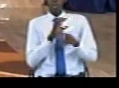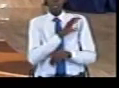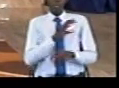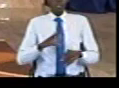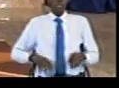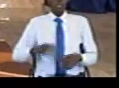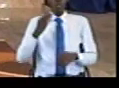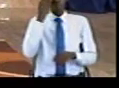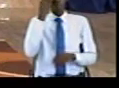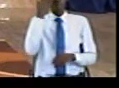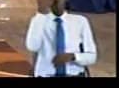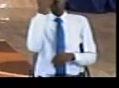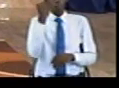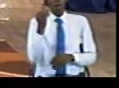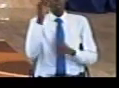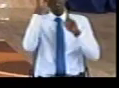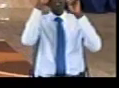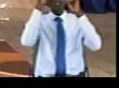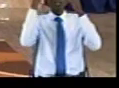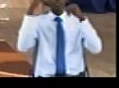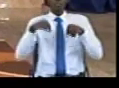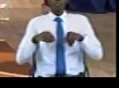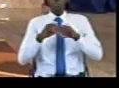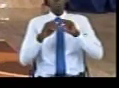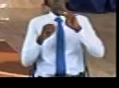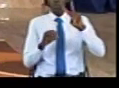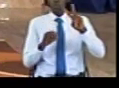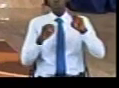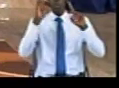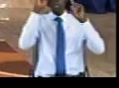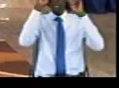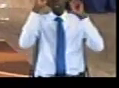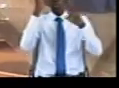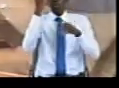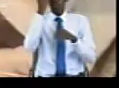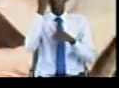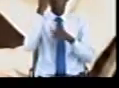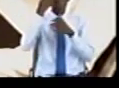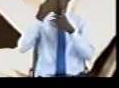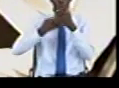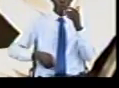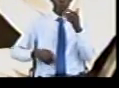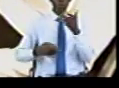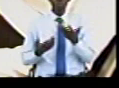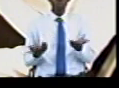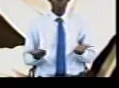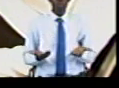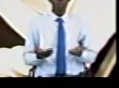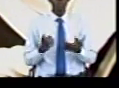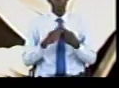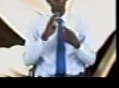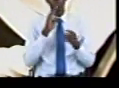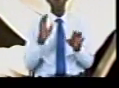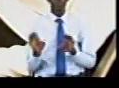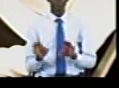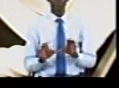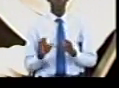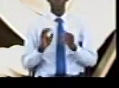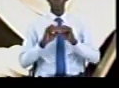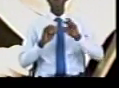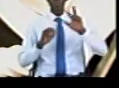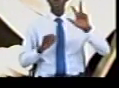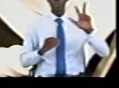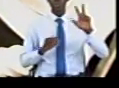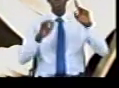he came. Number two, he knew what was to be done. Number three, he